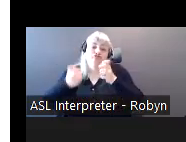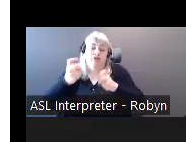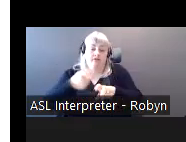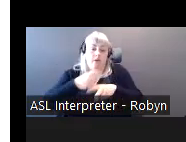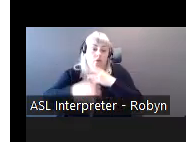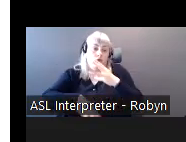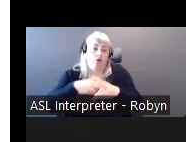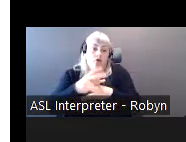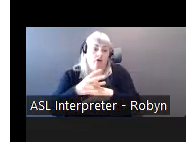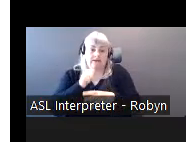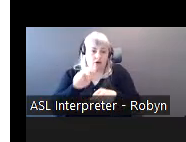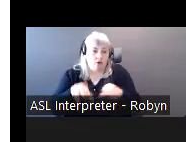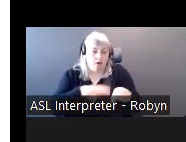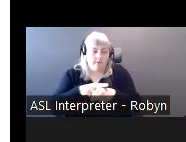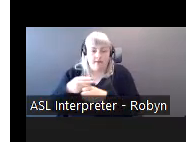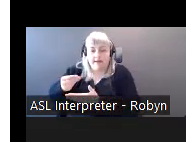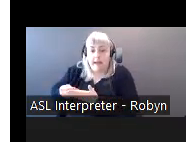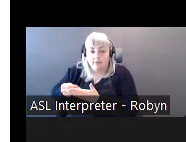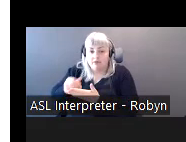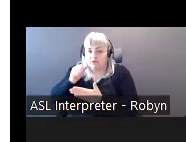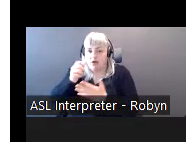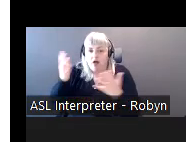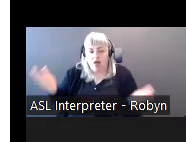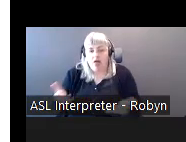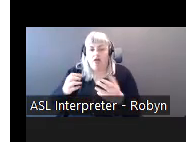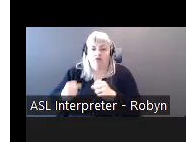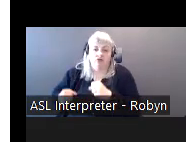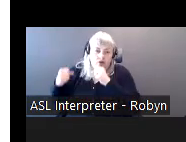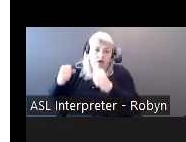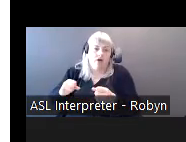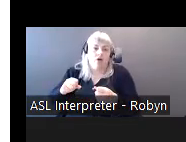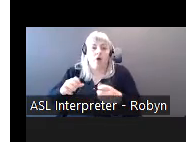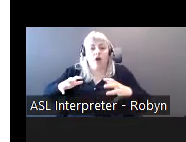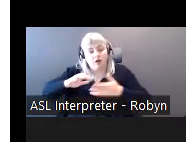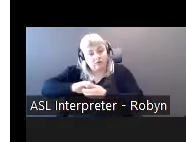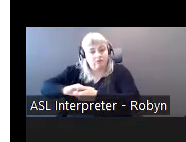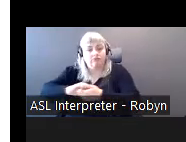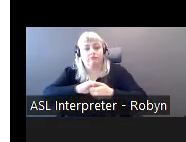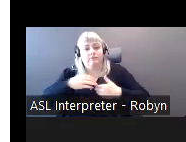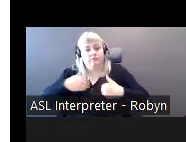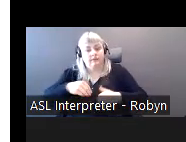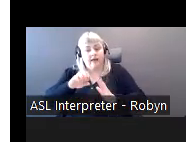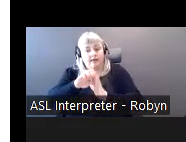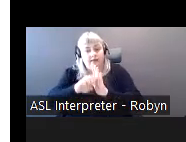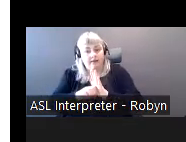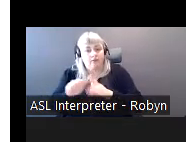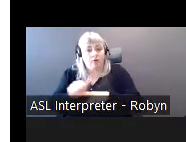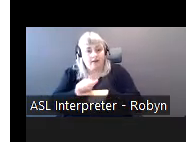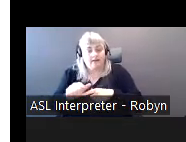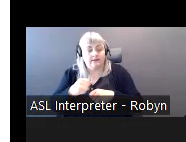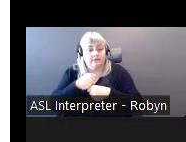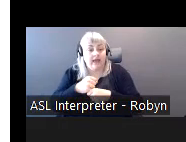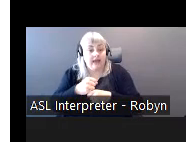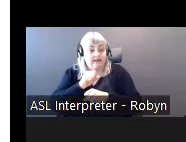to be permanent, where there are communal and embodied ethics and practices that make slavery and